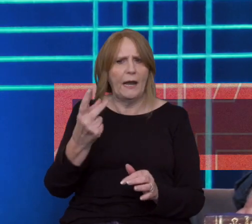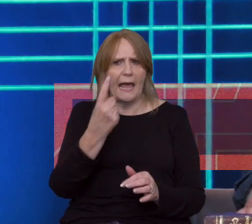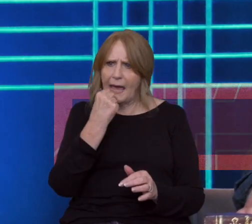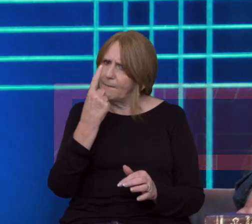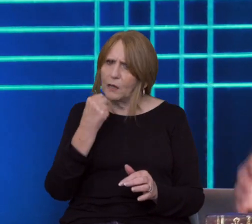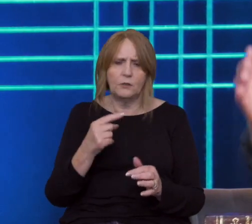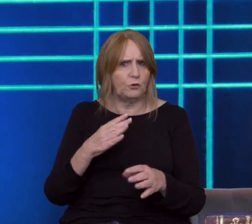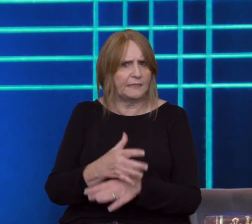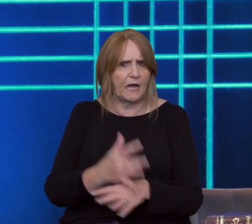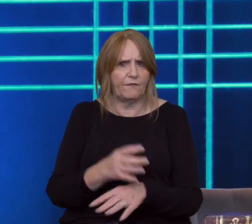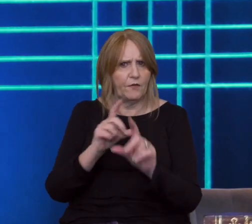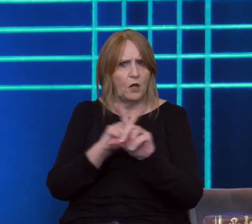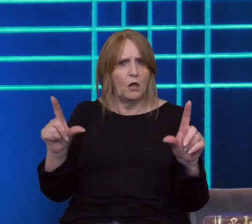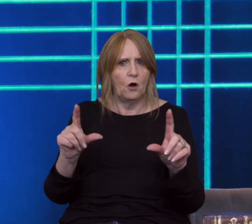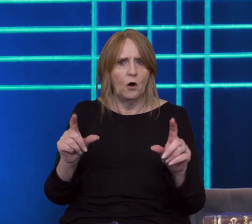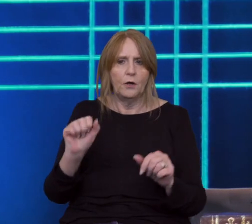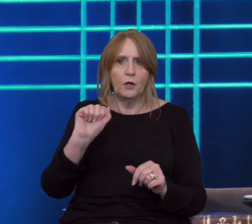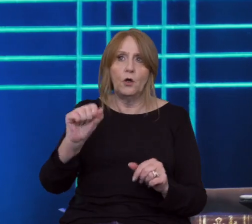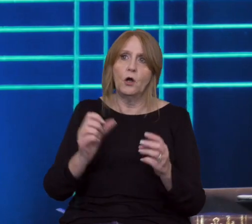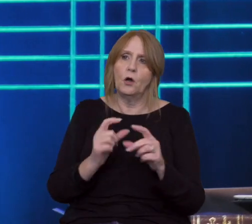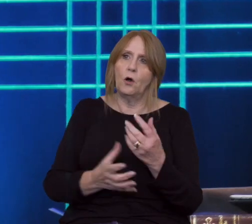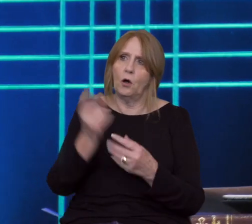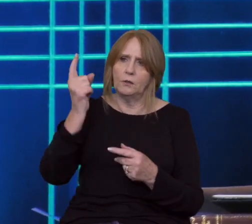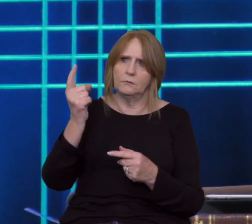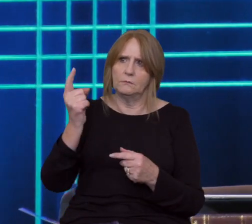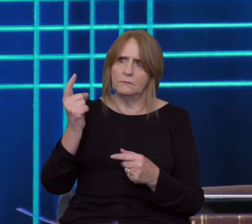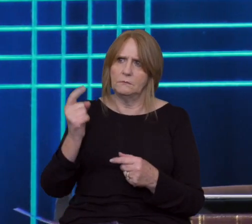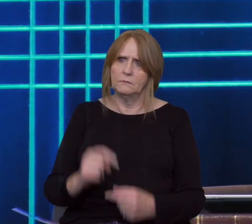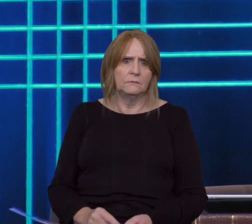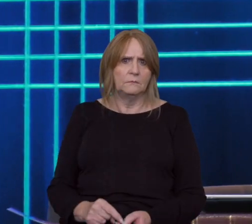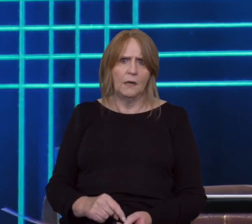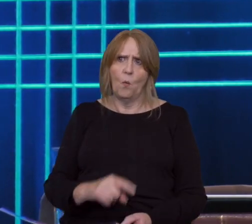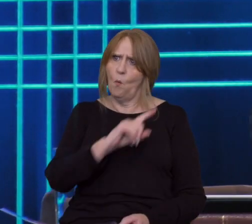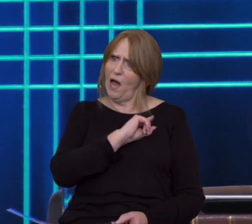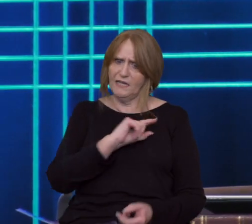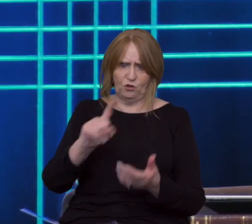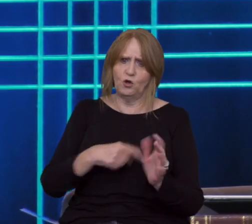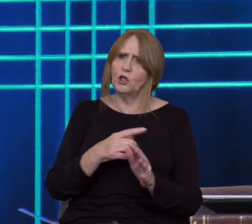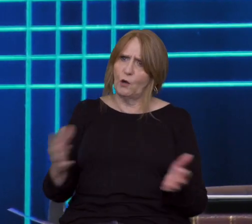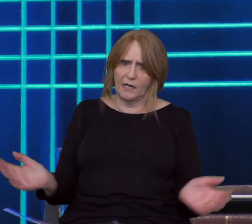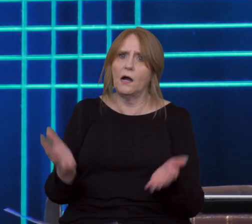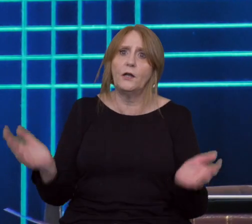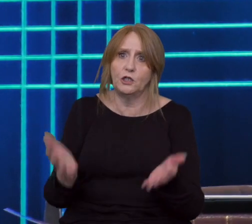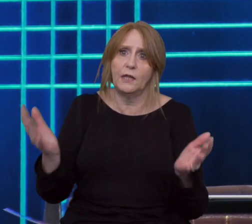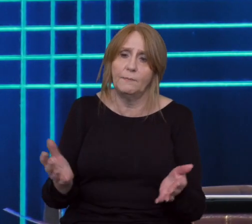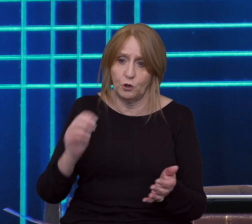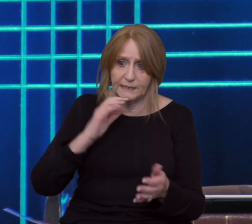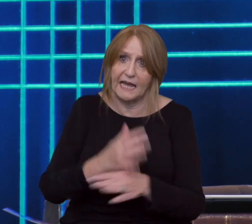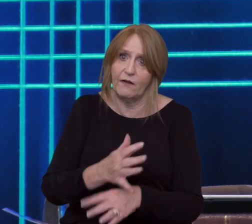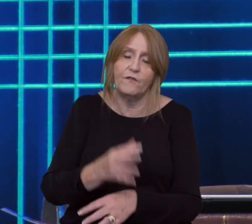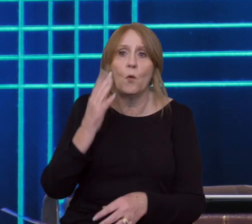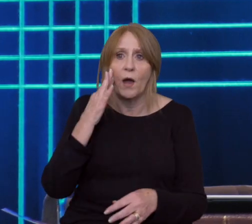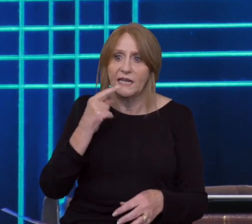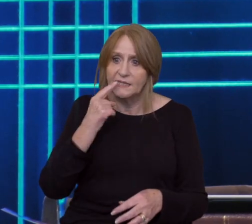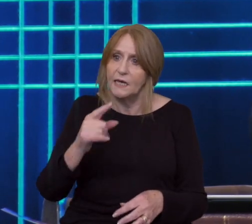God. Well, why did you in verse 14 encourage them to do so then, Joshua? And in verse 15, tell them that they must make a good